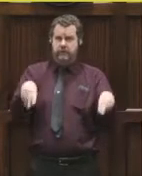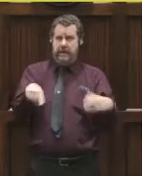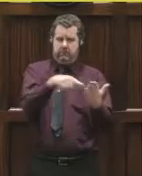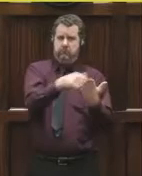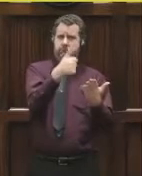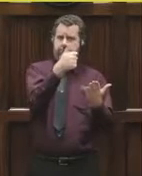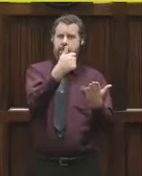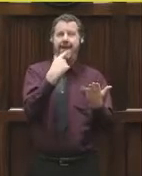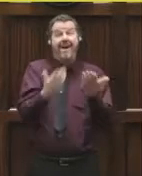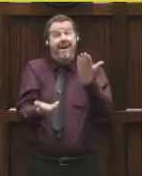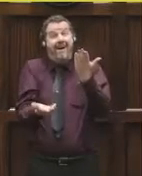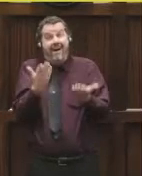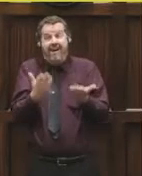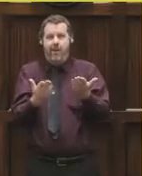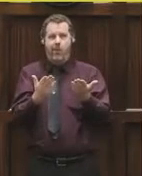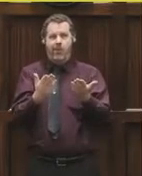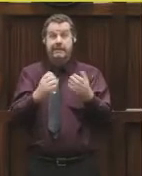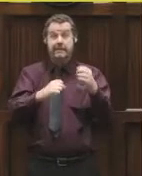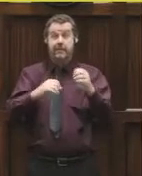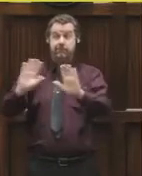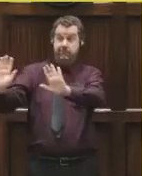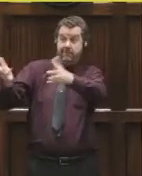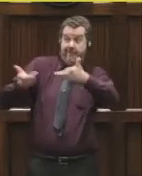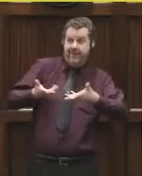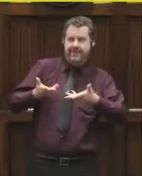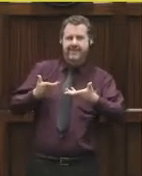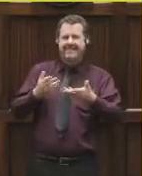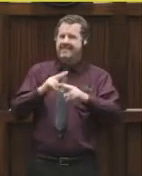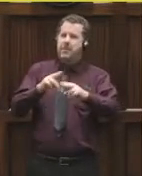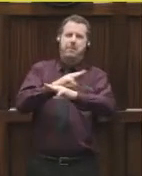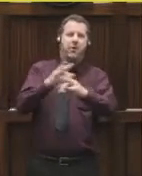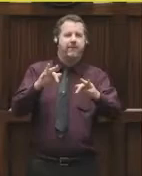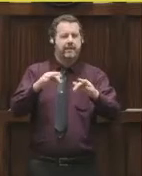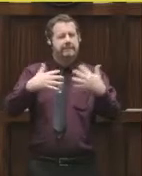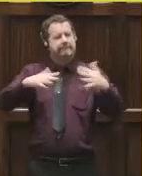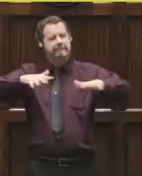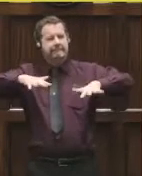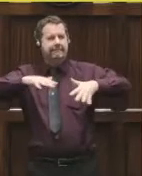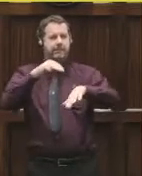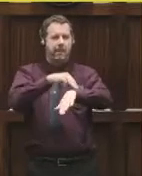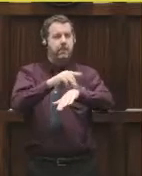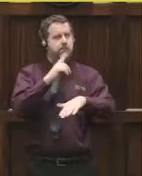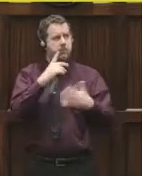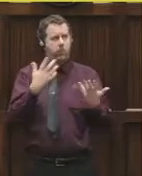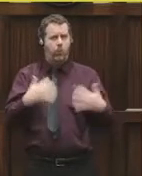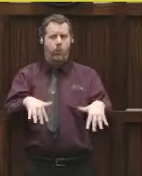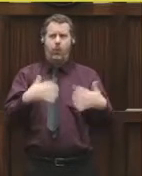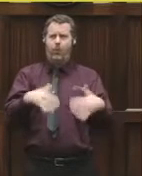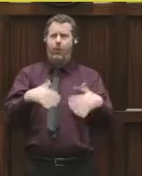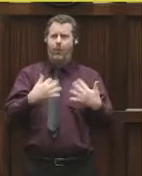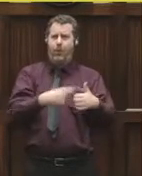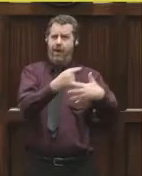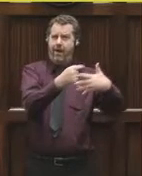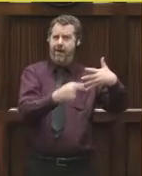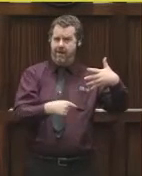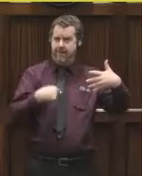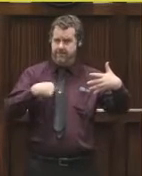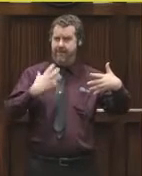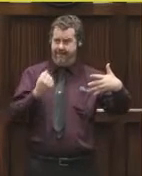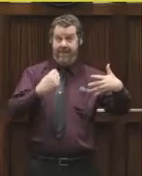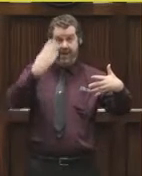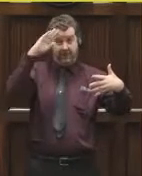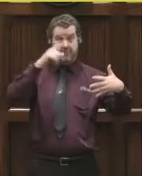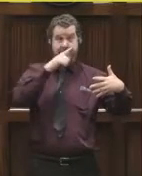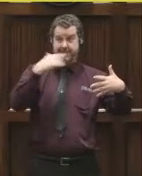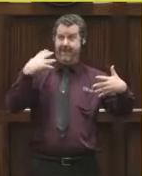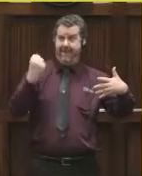can be done is not perfect, and there are many flaws. But I am aware that these are privileges that currently the deaf community in